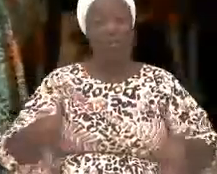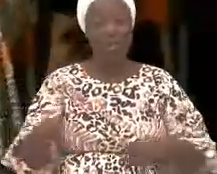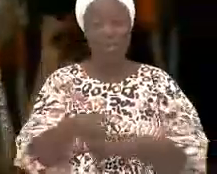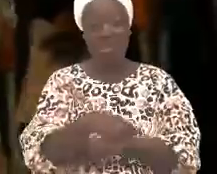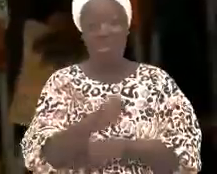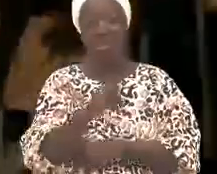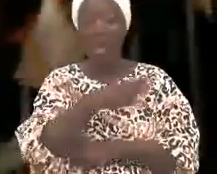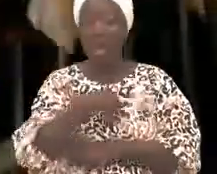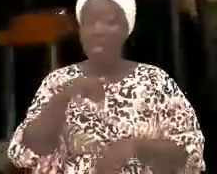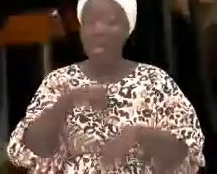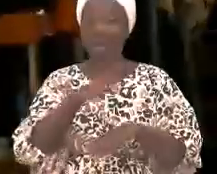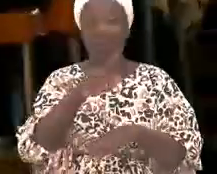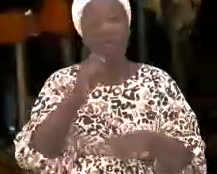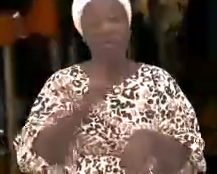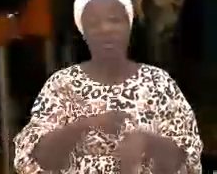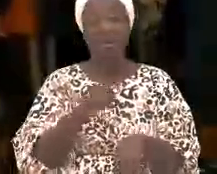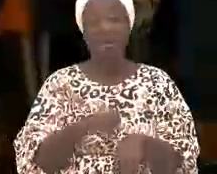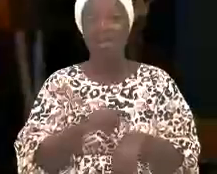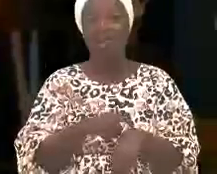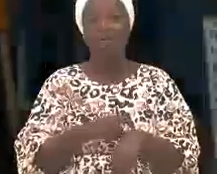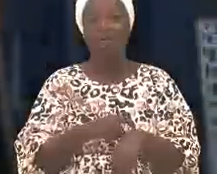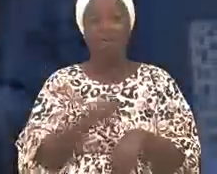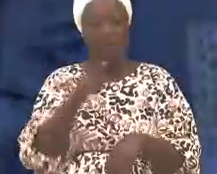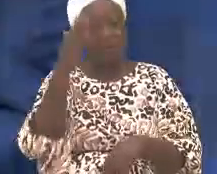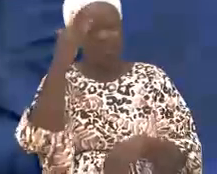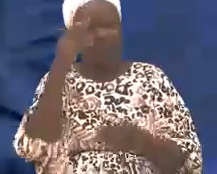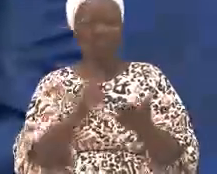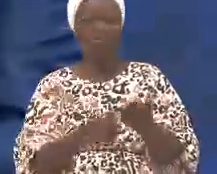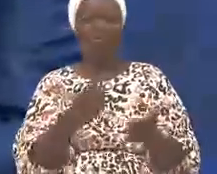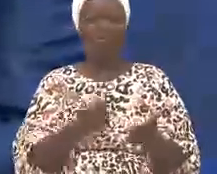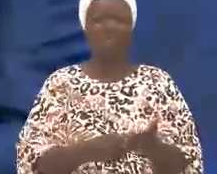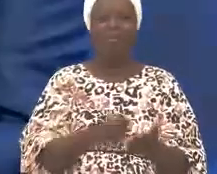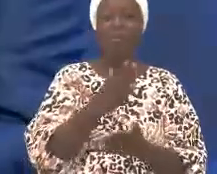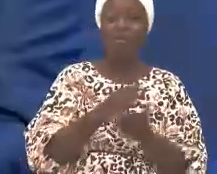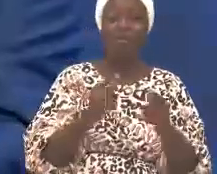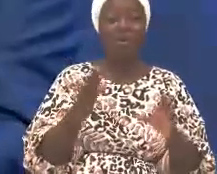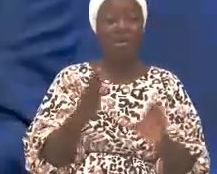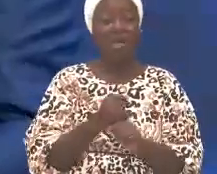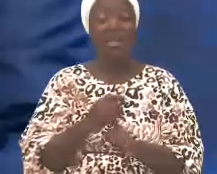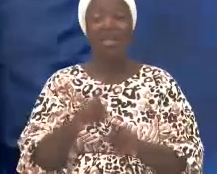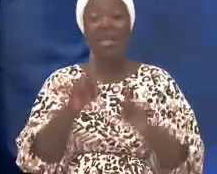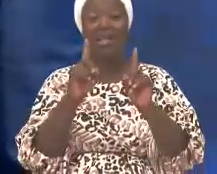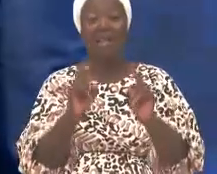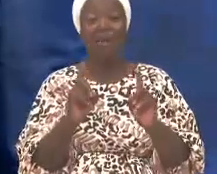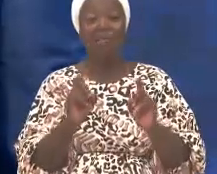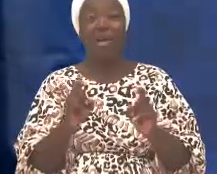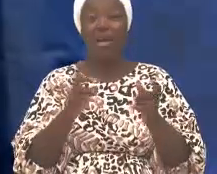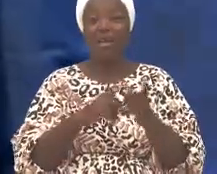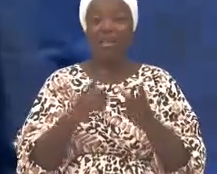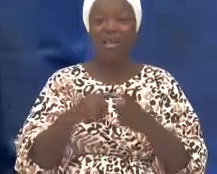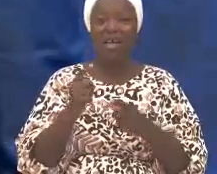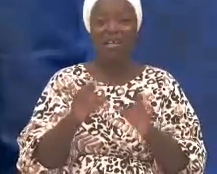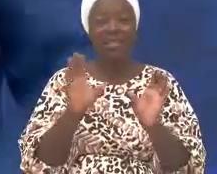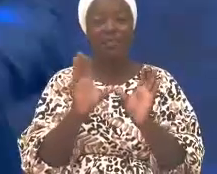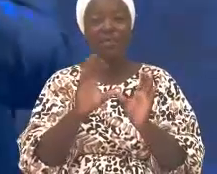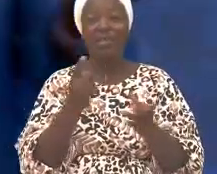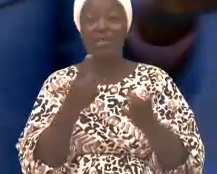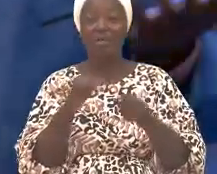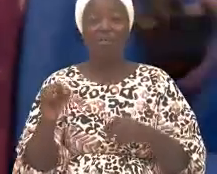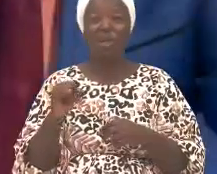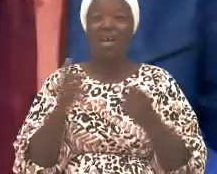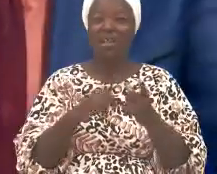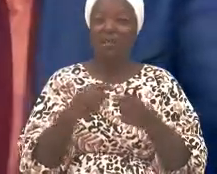your time. You know, sometimes somebody takes an exam and the certificate is coming.